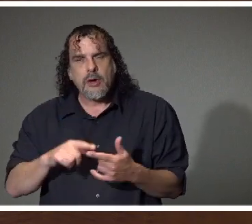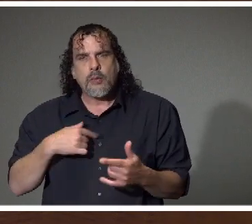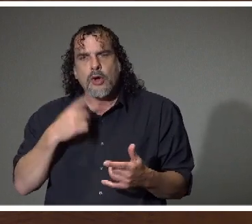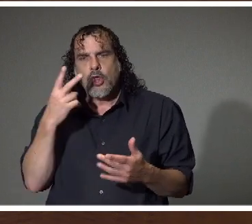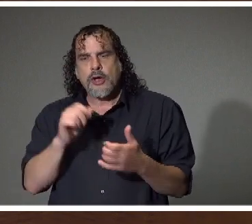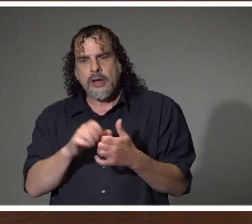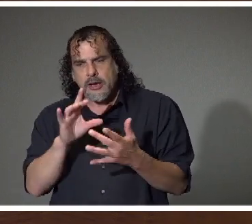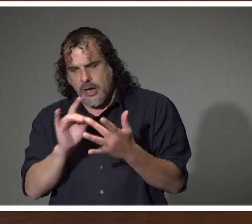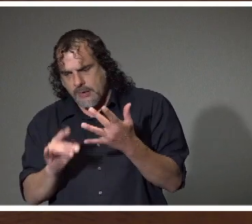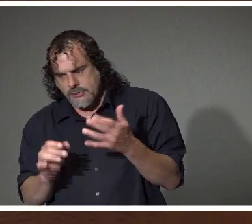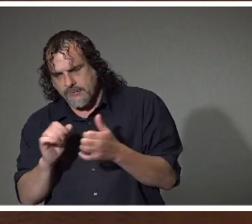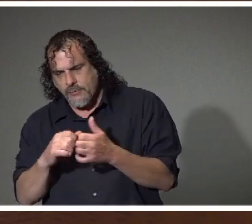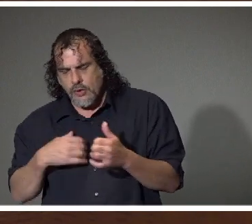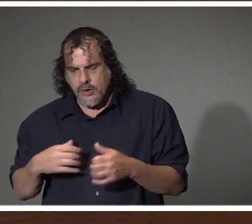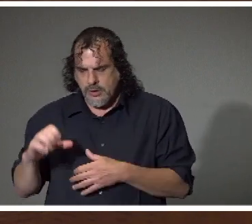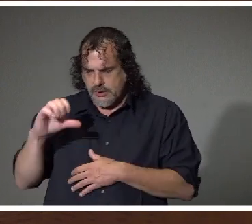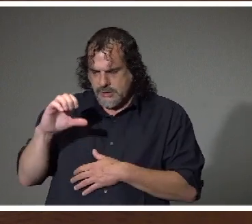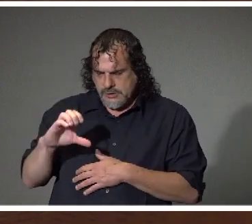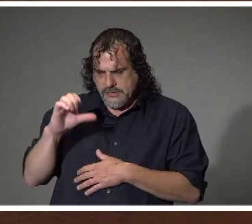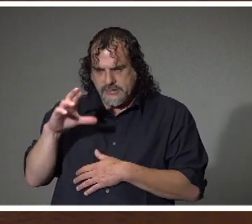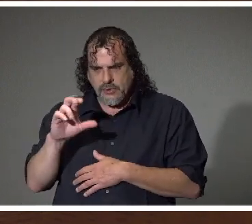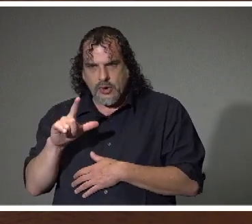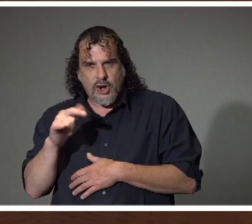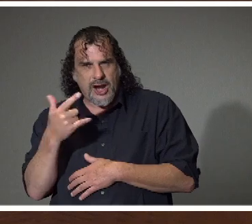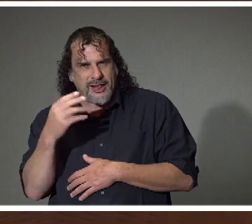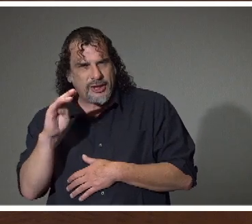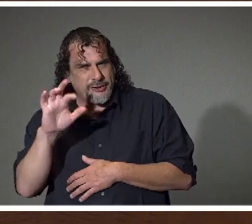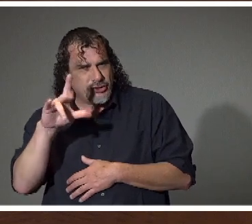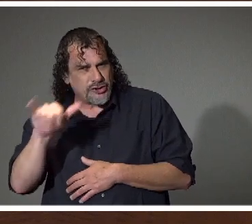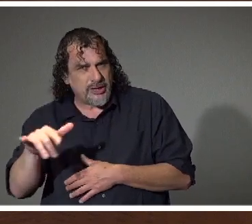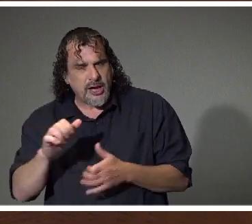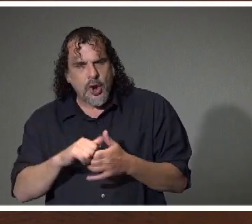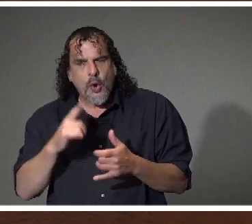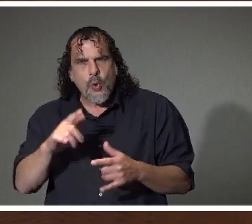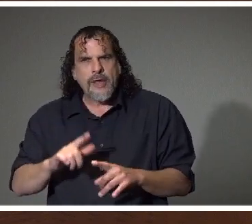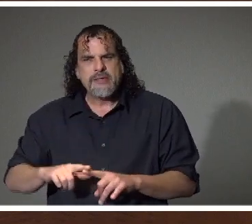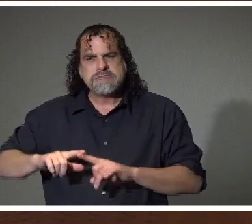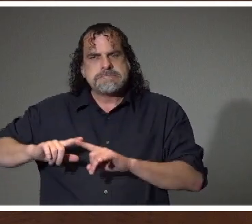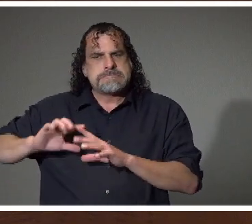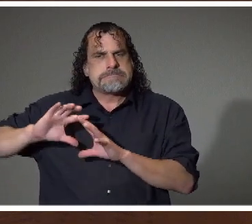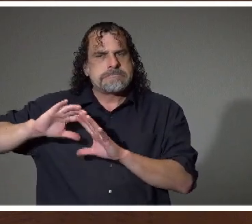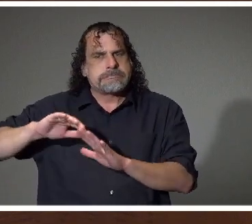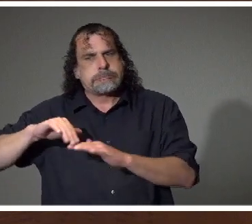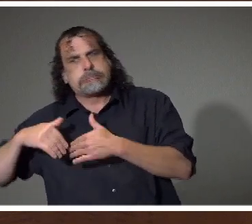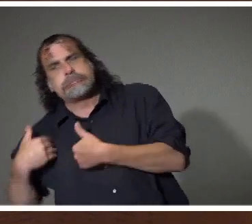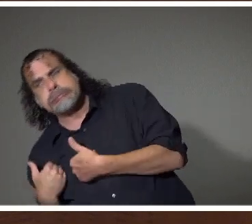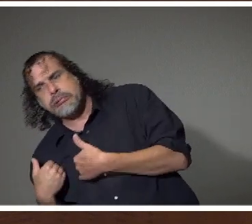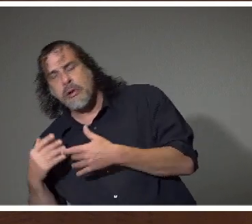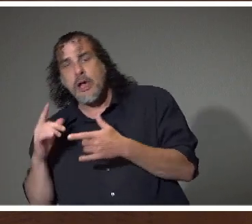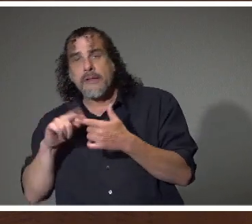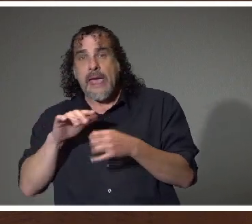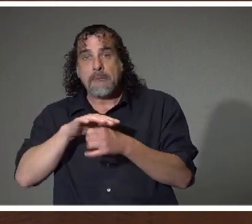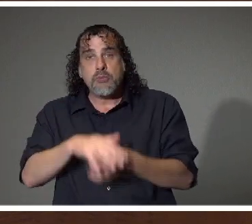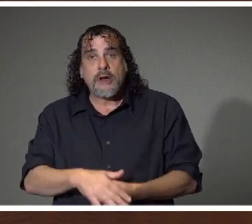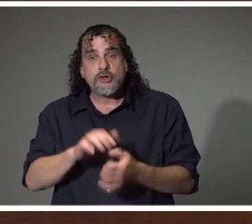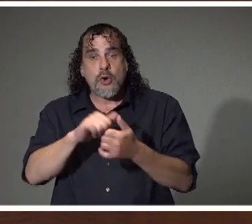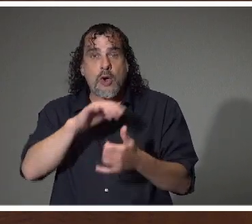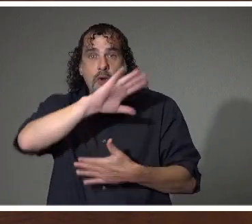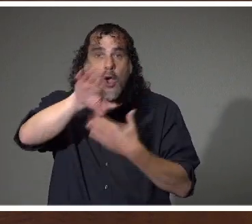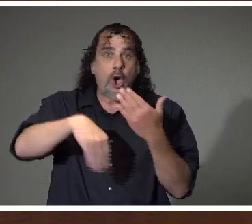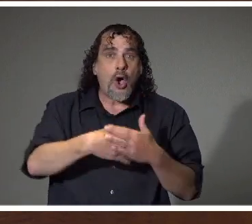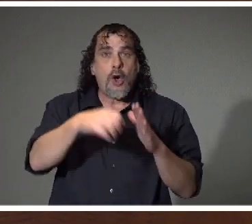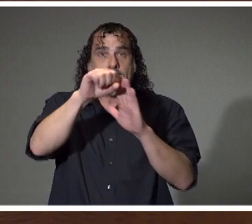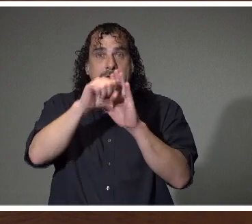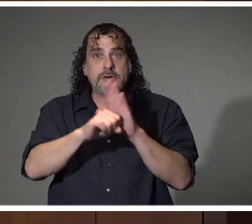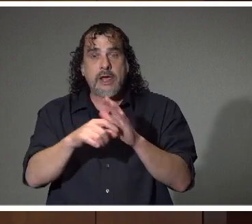for serology, so we can see what the entire burden is on the state, so that we can better understand not only what's happened, but what we can